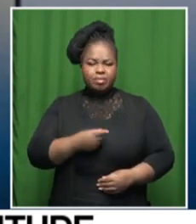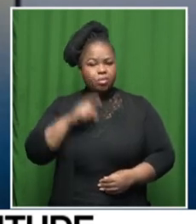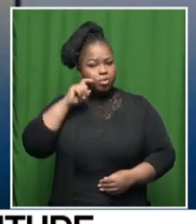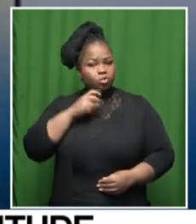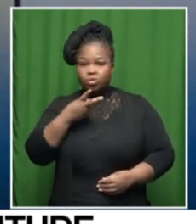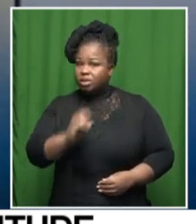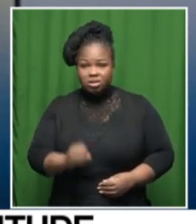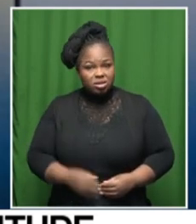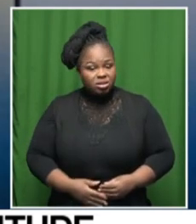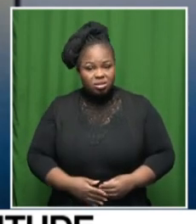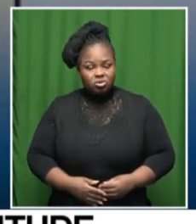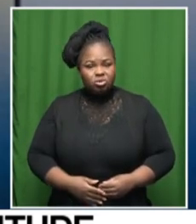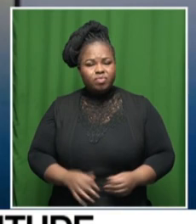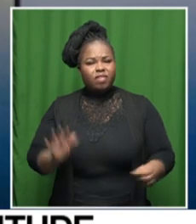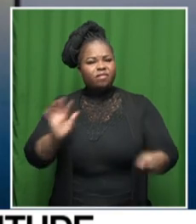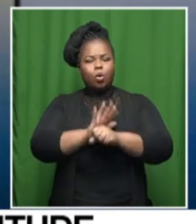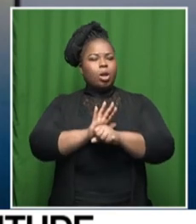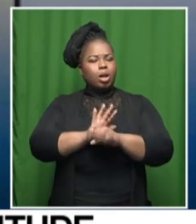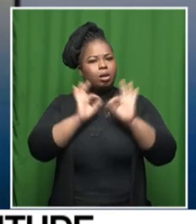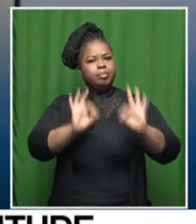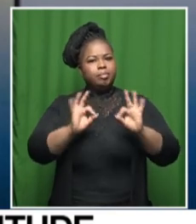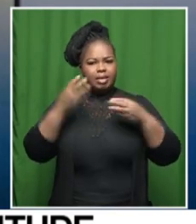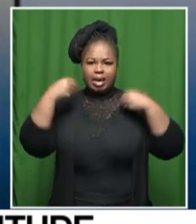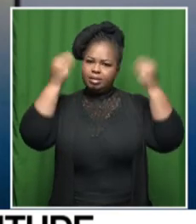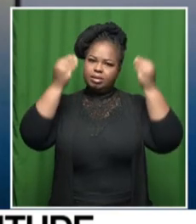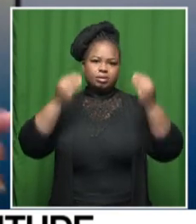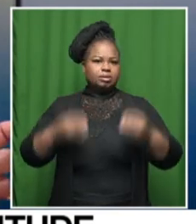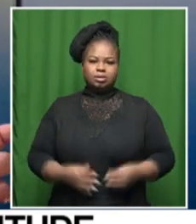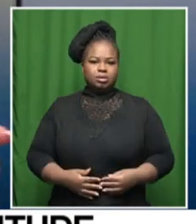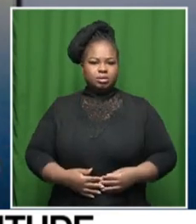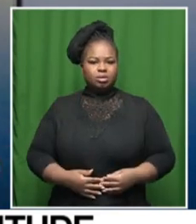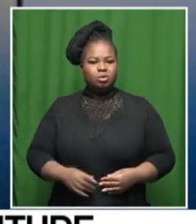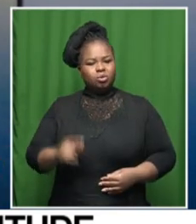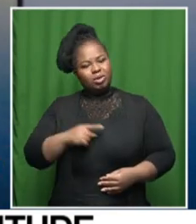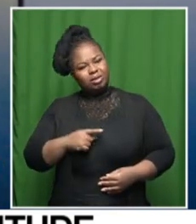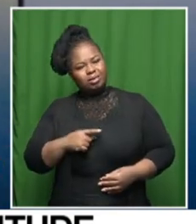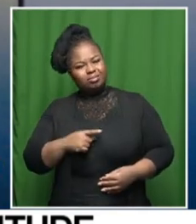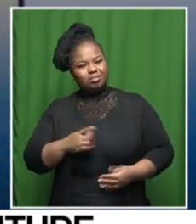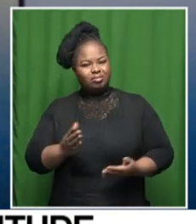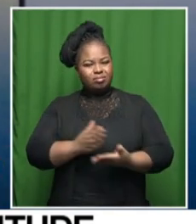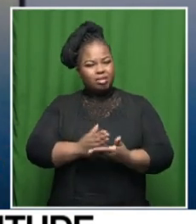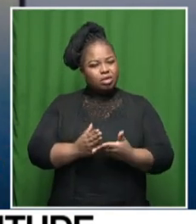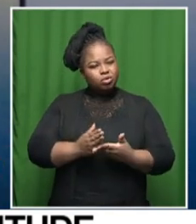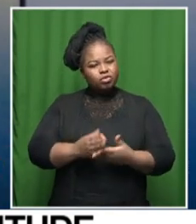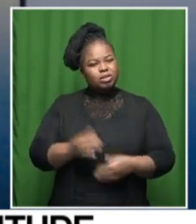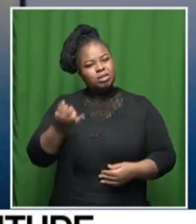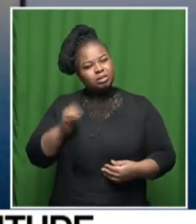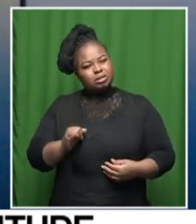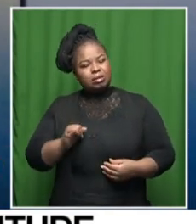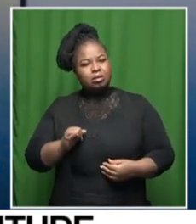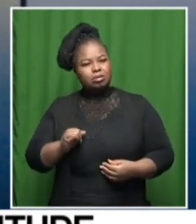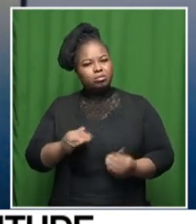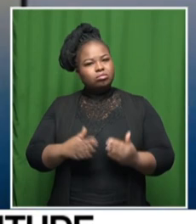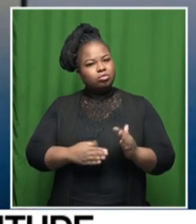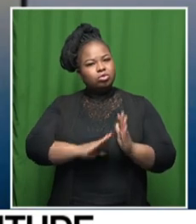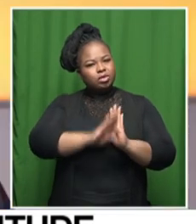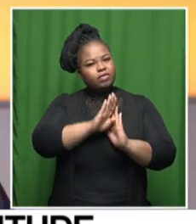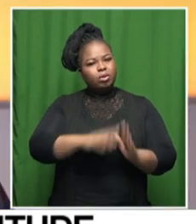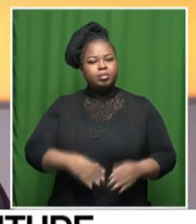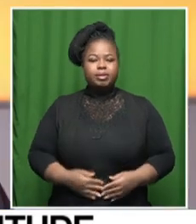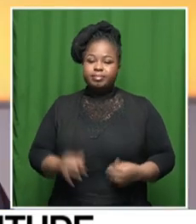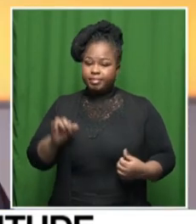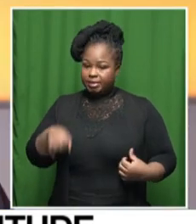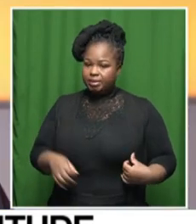you're not a complete adult as yet. Do you know what I mean? There's some part of you that is still actually just growing. Yes,